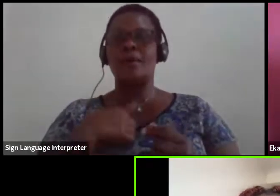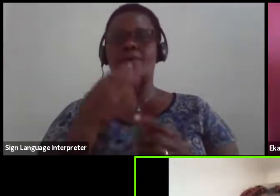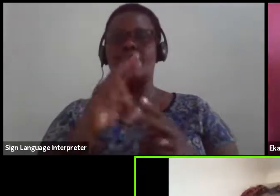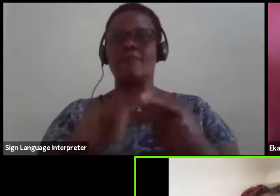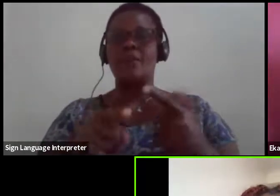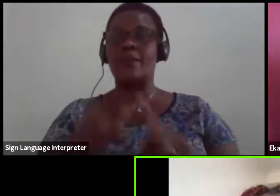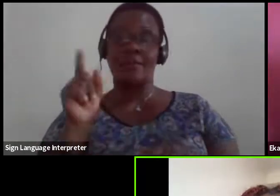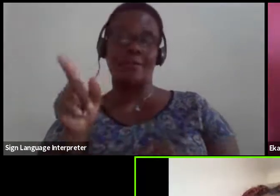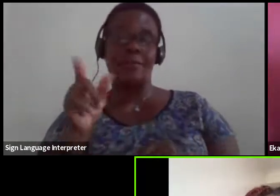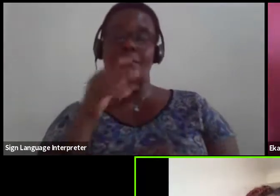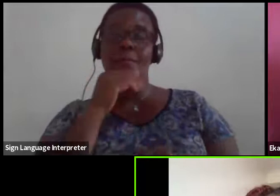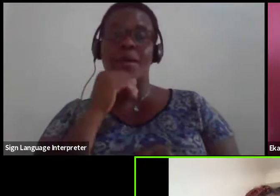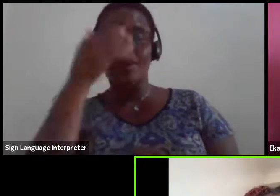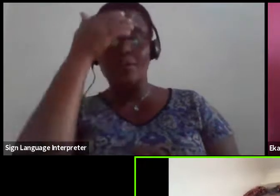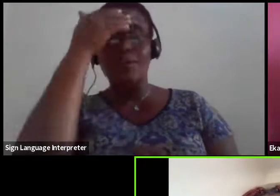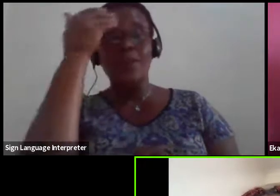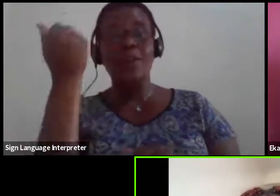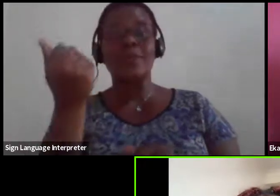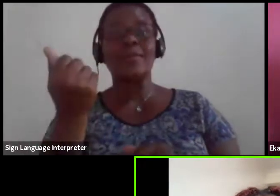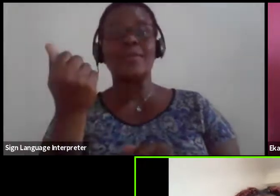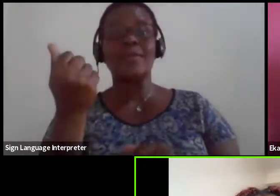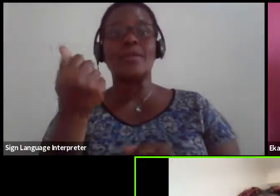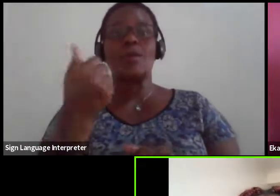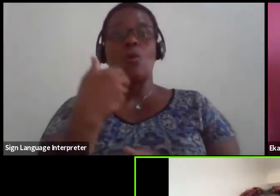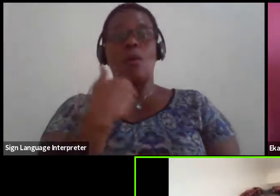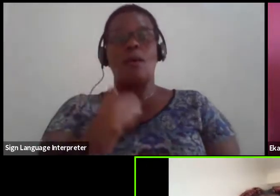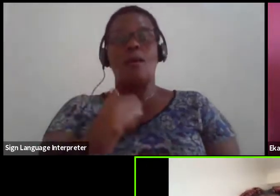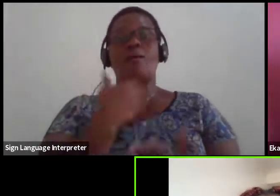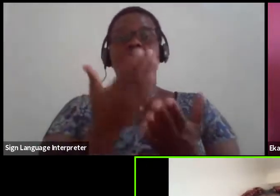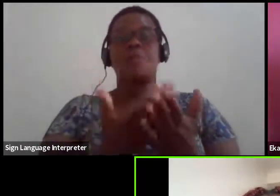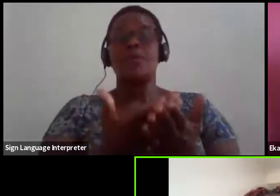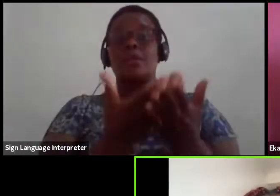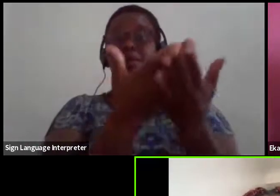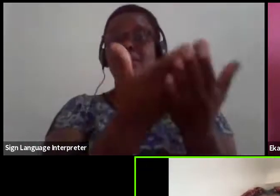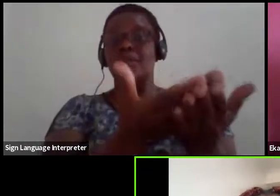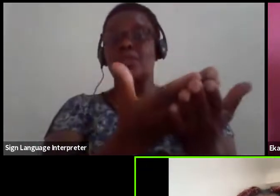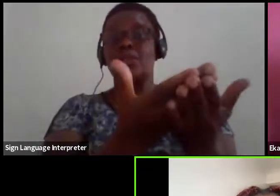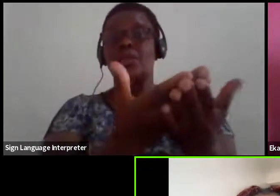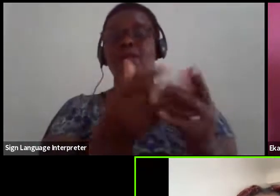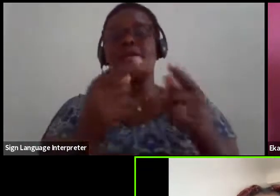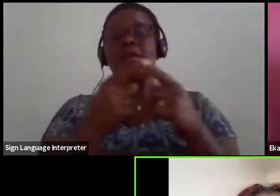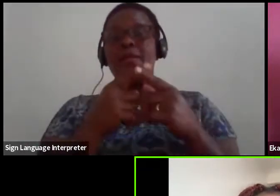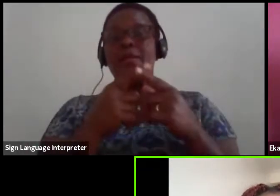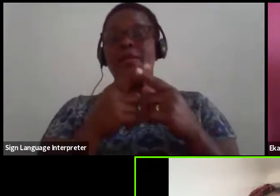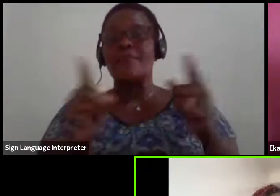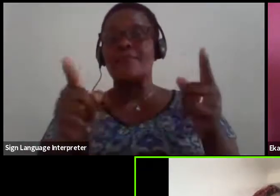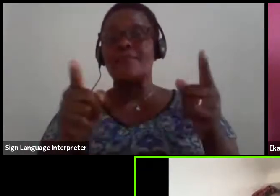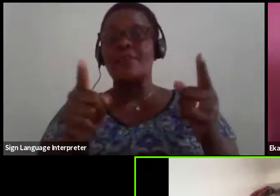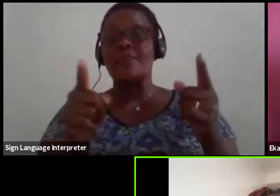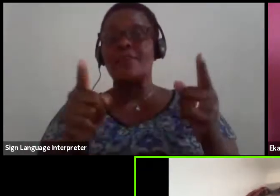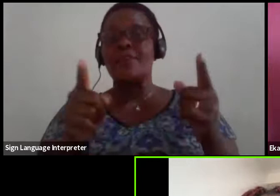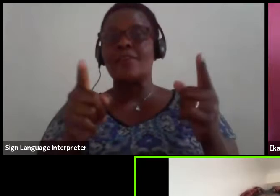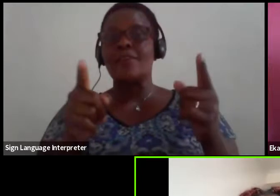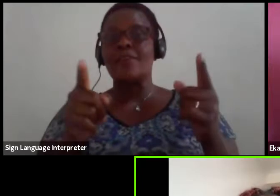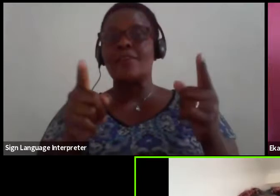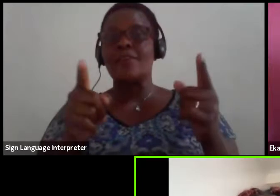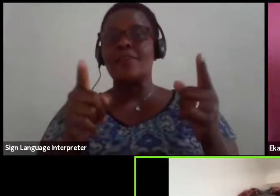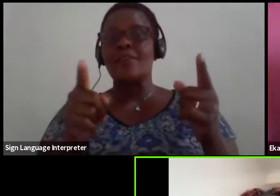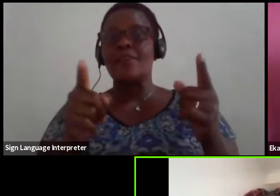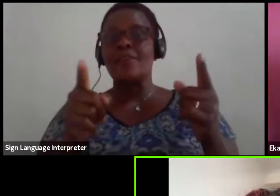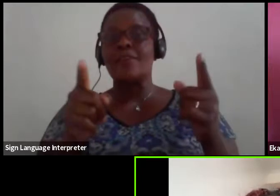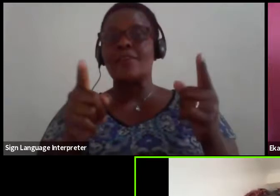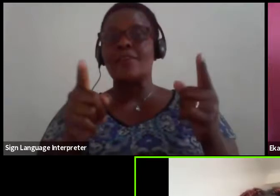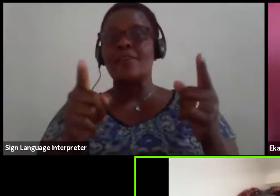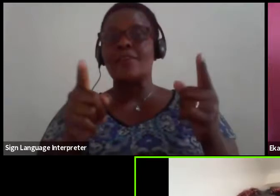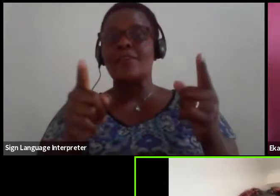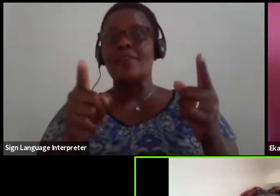have a presentation on the different digital tools that we have developed over time as a response to different digital